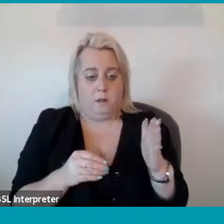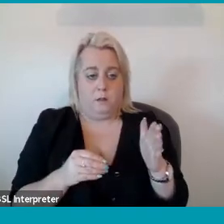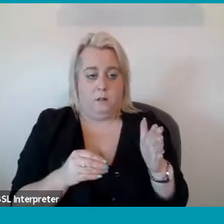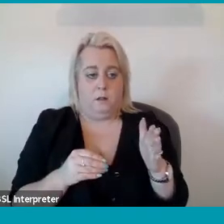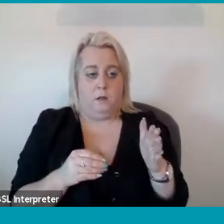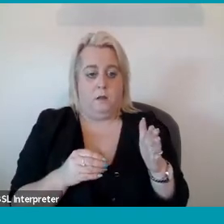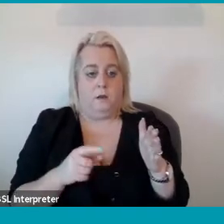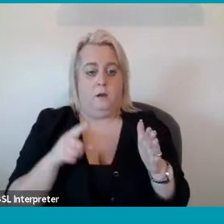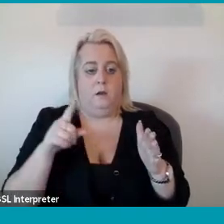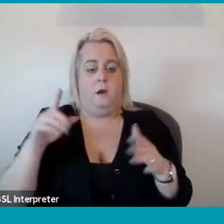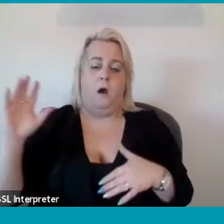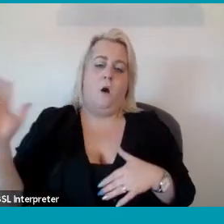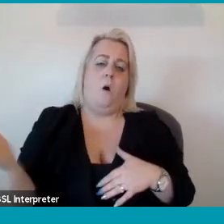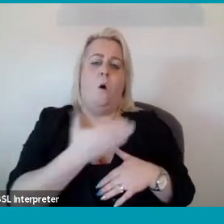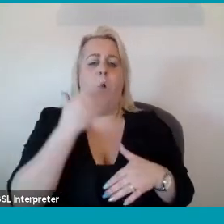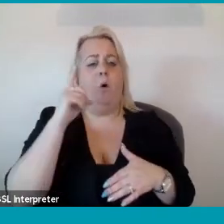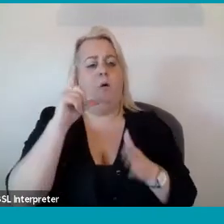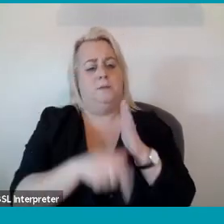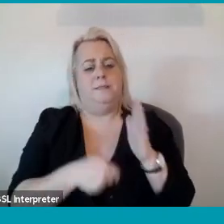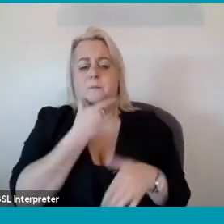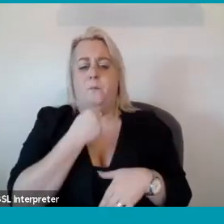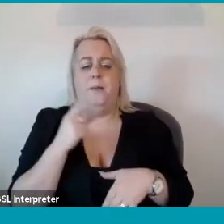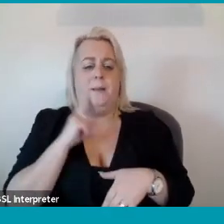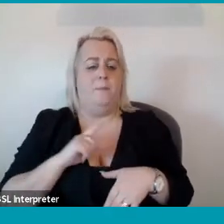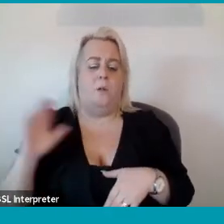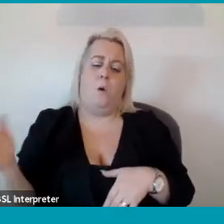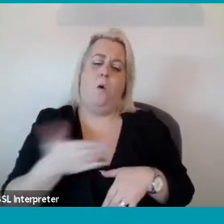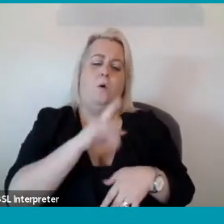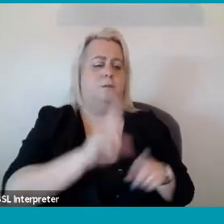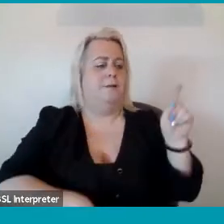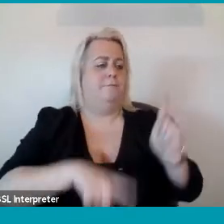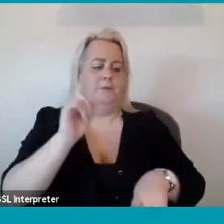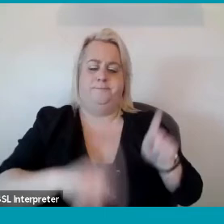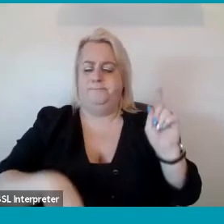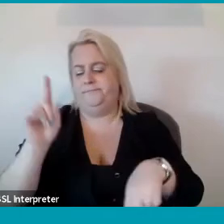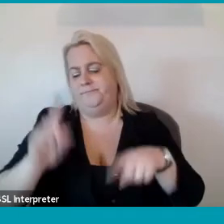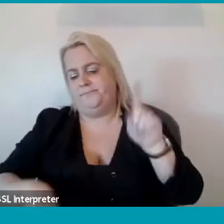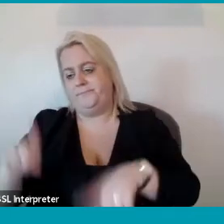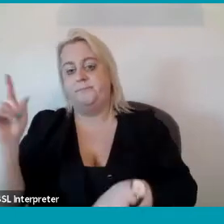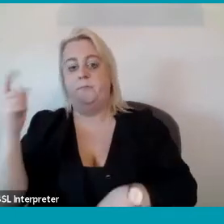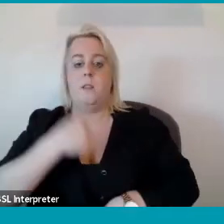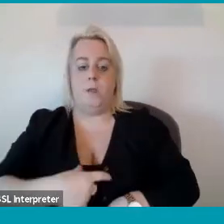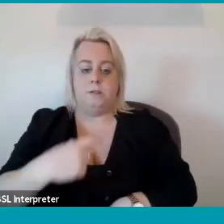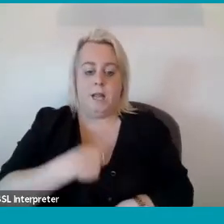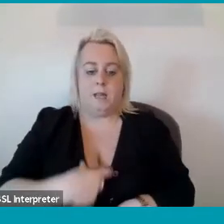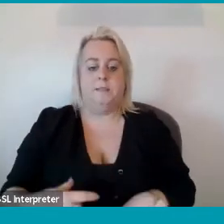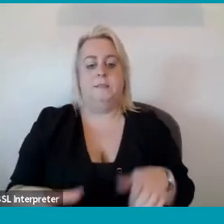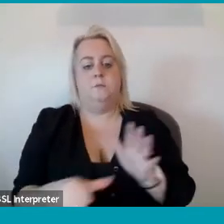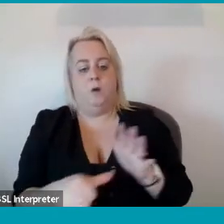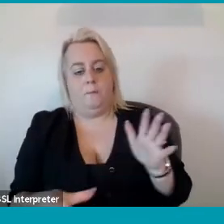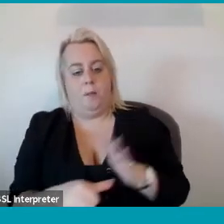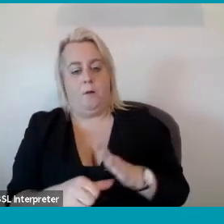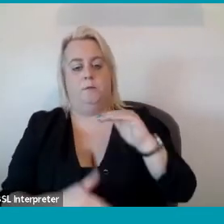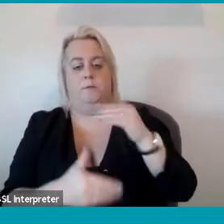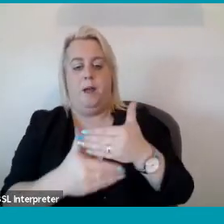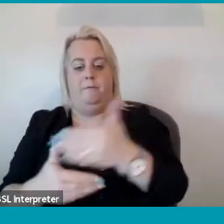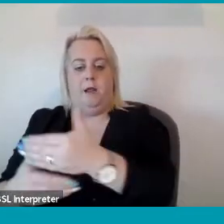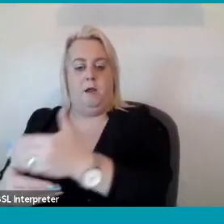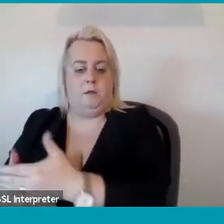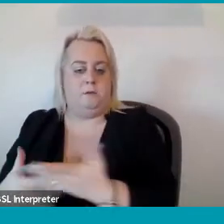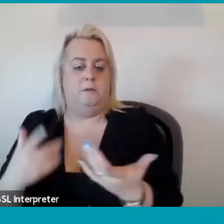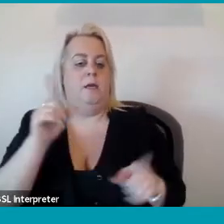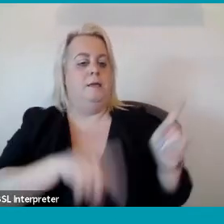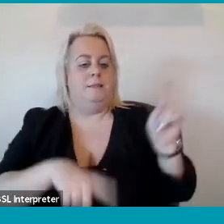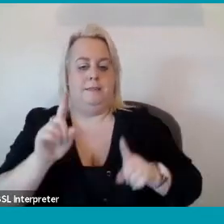very diverse. We are all different from each other, different personalities, different conditions, different barriers, different ways of coping, different ways